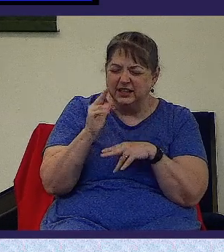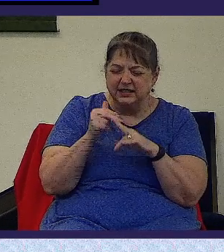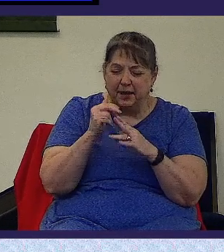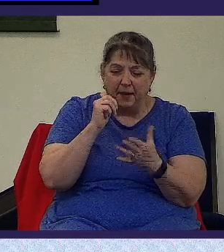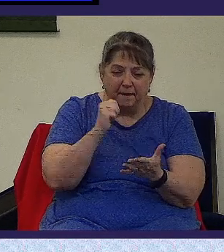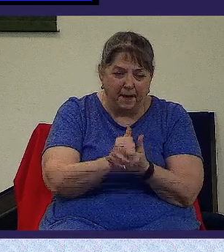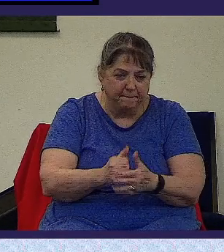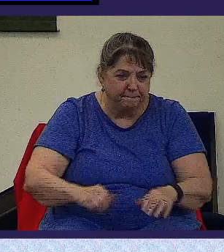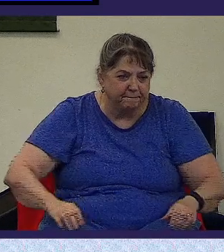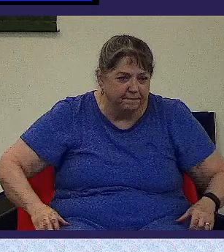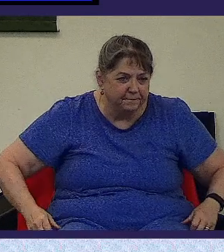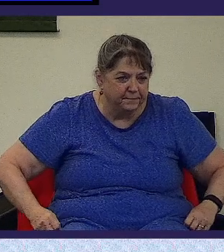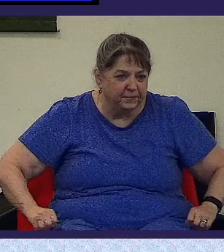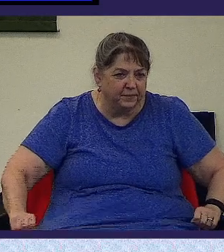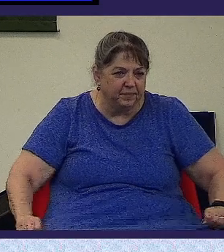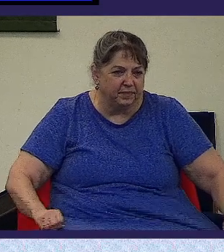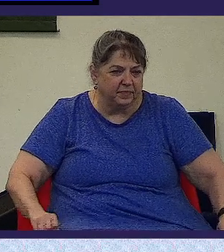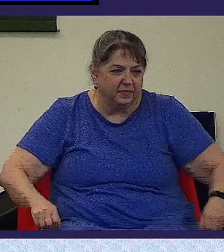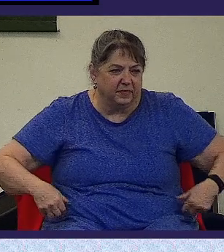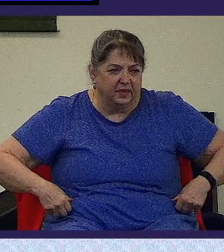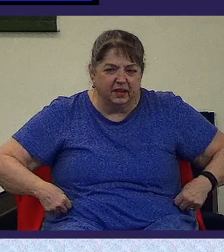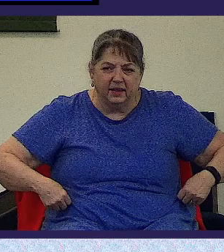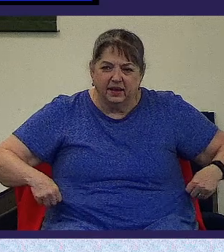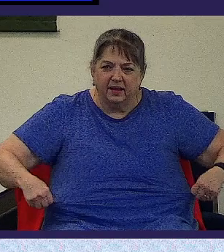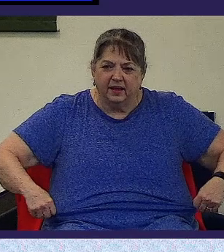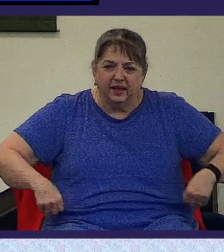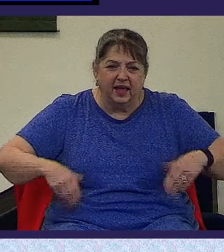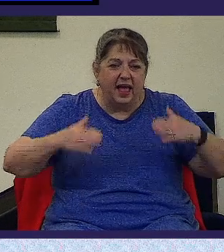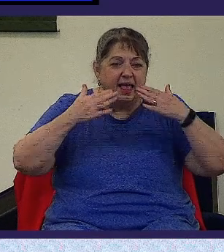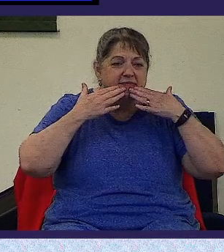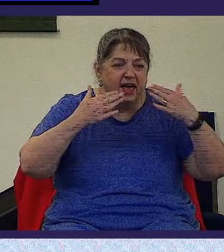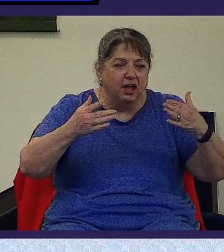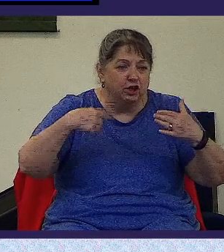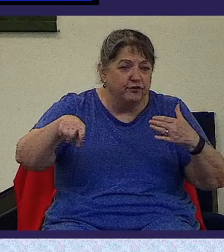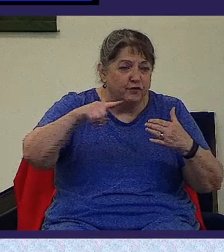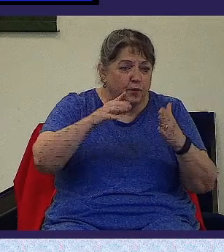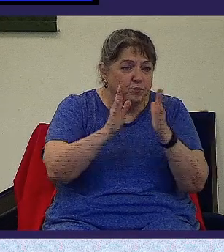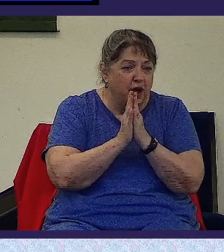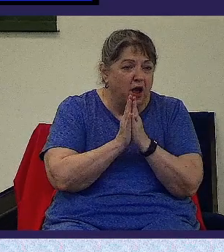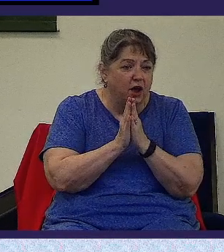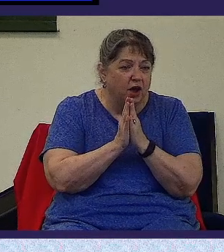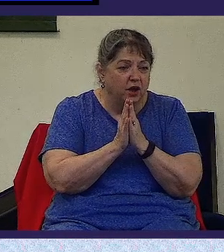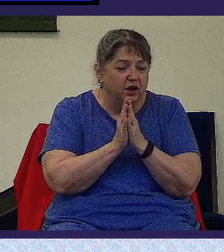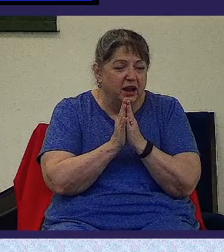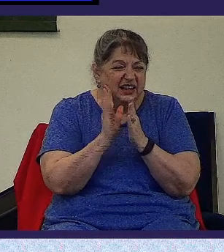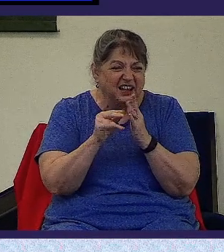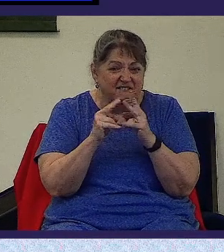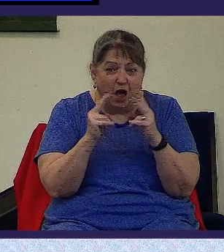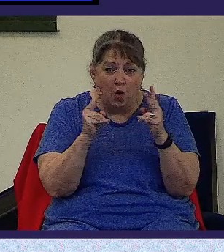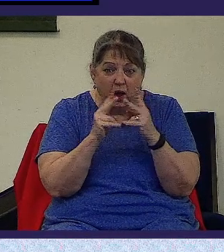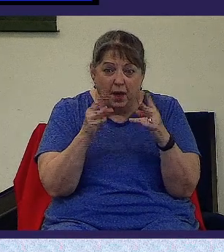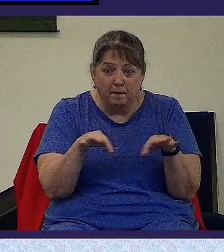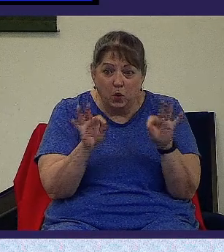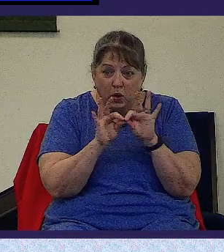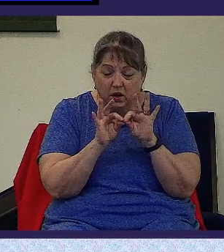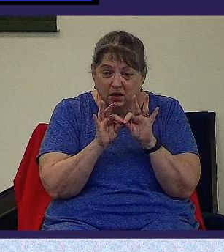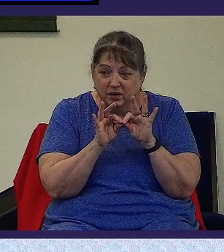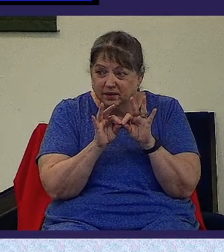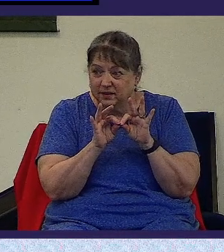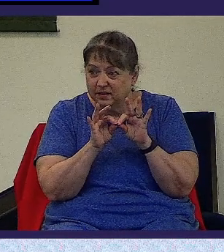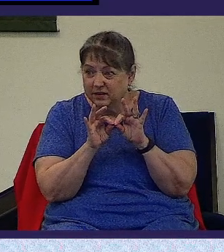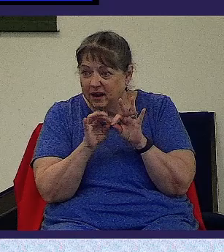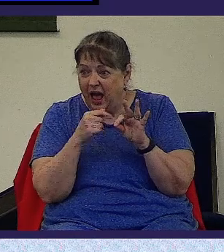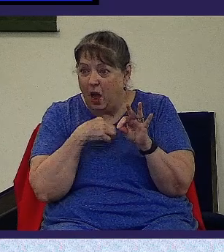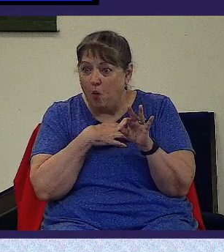amen thank you for your prayers again it is so utterly important that we know this morning i wish more people